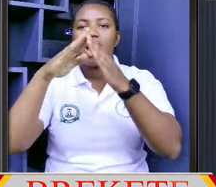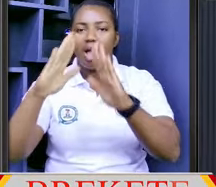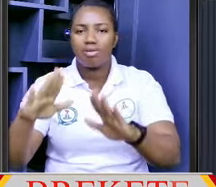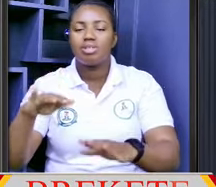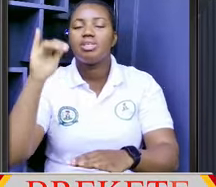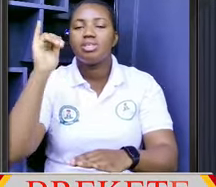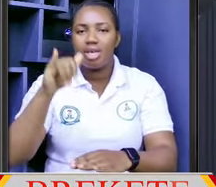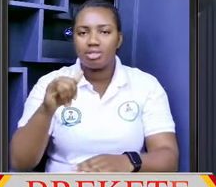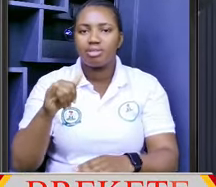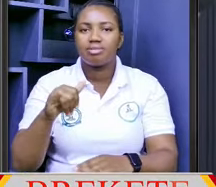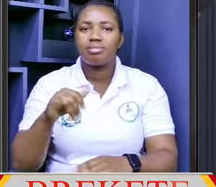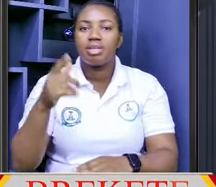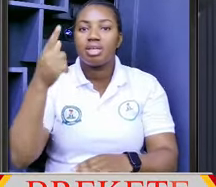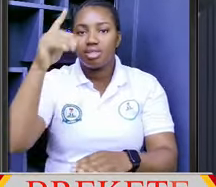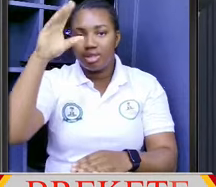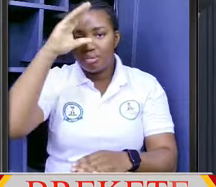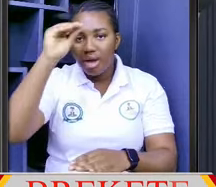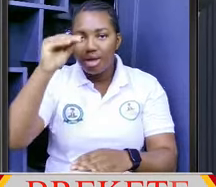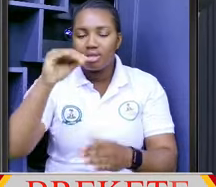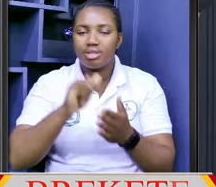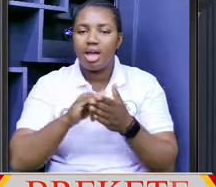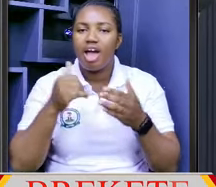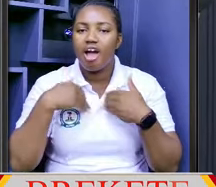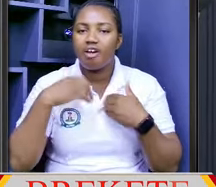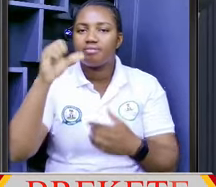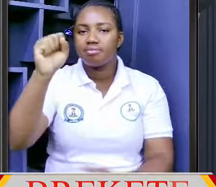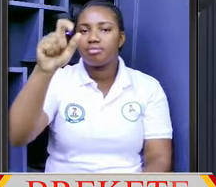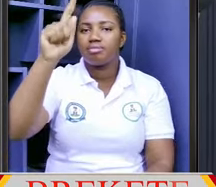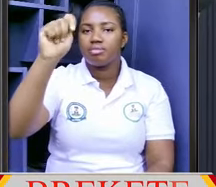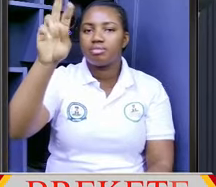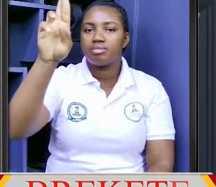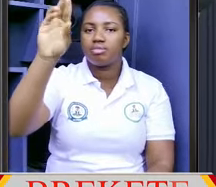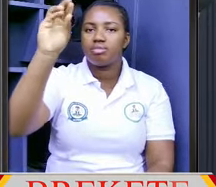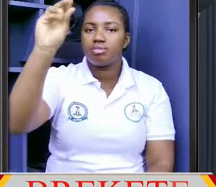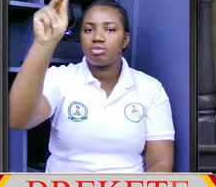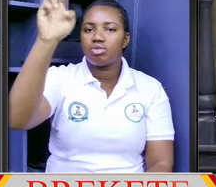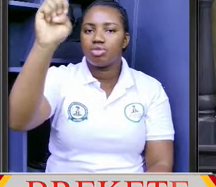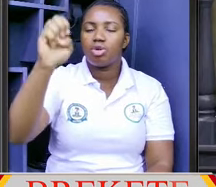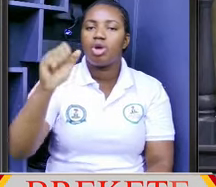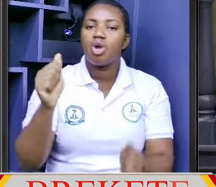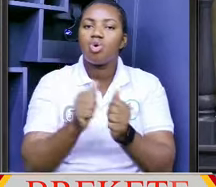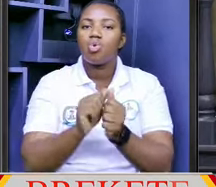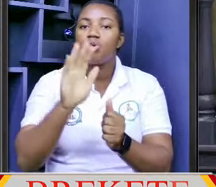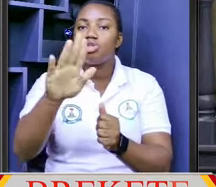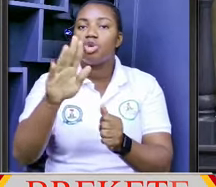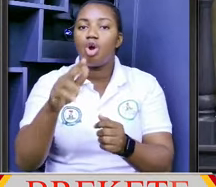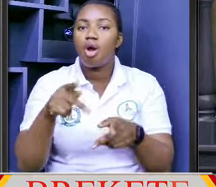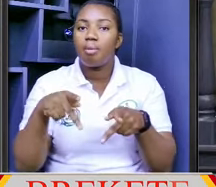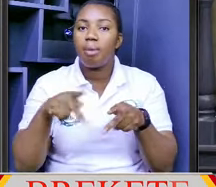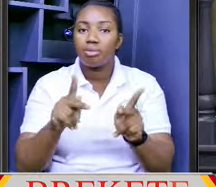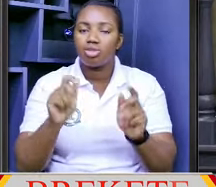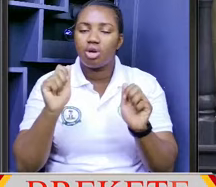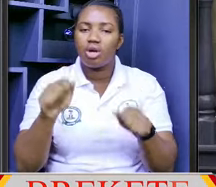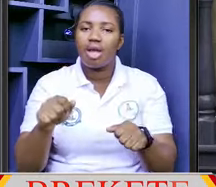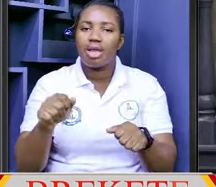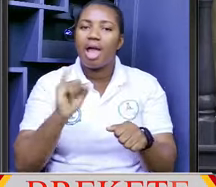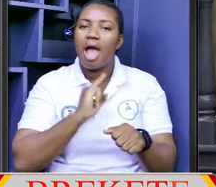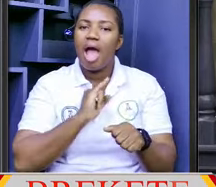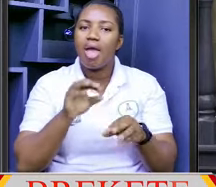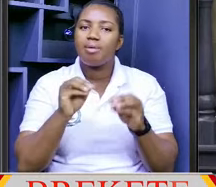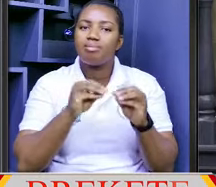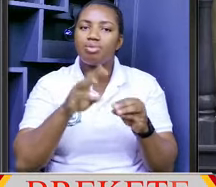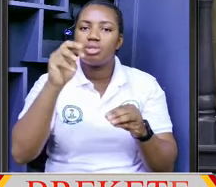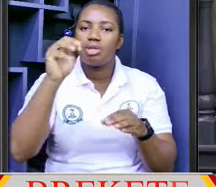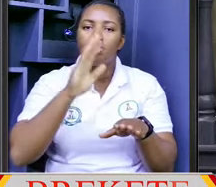Abdulaziz. Okay, the man will get stroke. Yes, sir. Yes, sir. With your permission, sir, can I put it on speaker? Yes, please go ahead, sir. Yes,